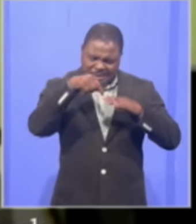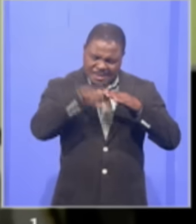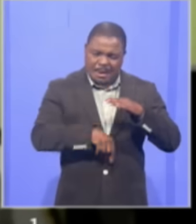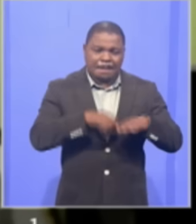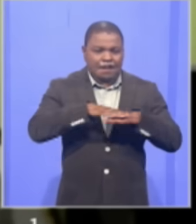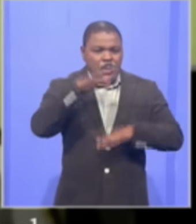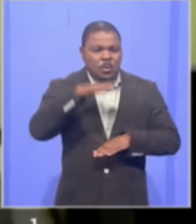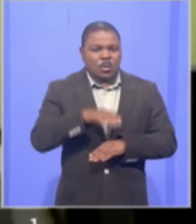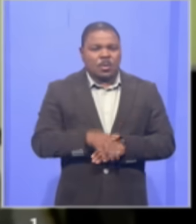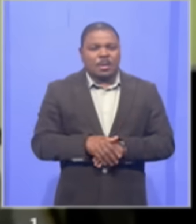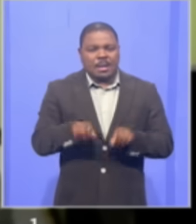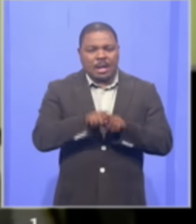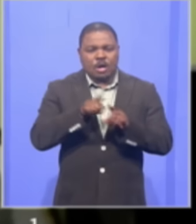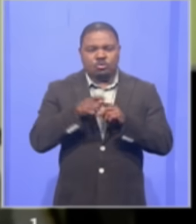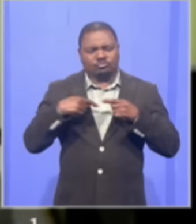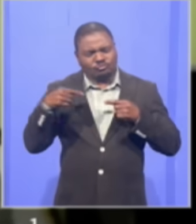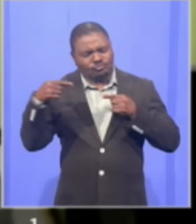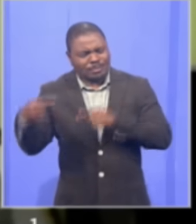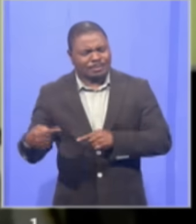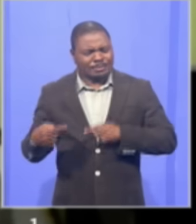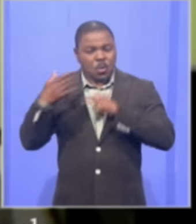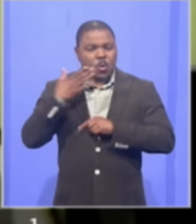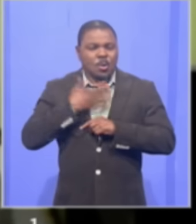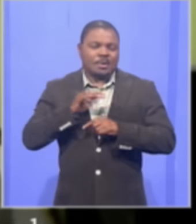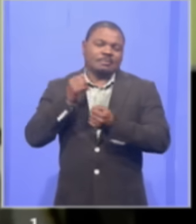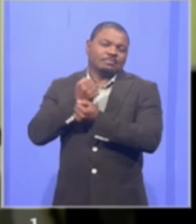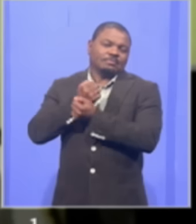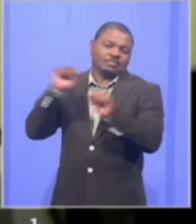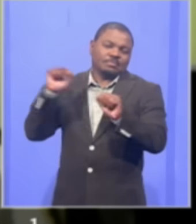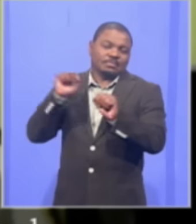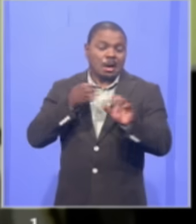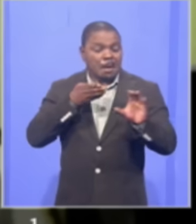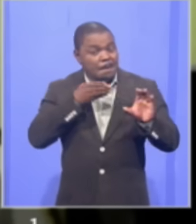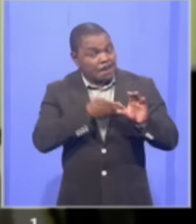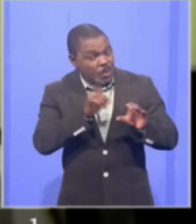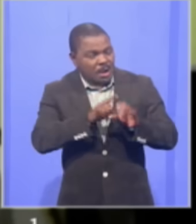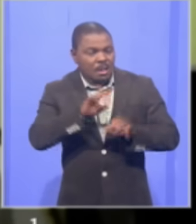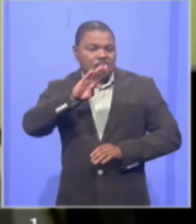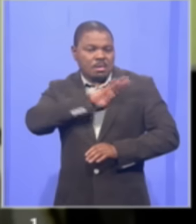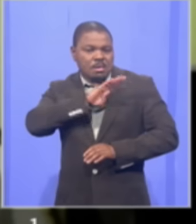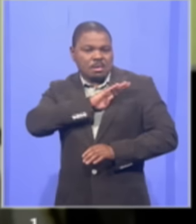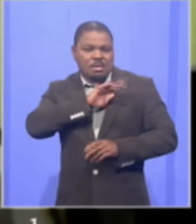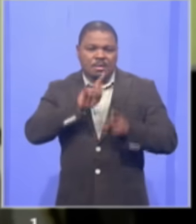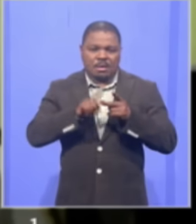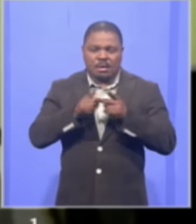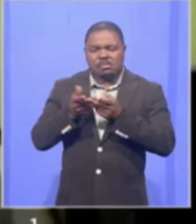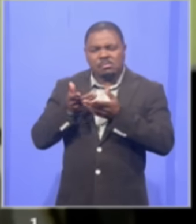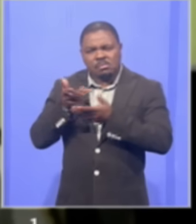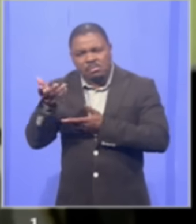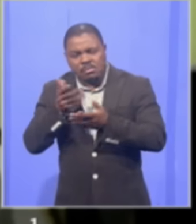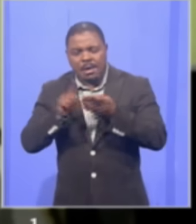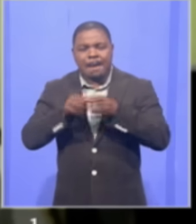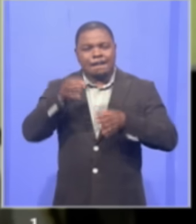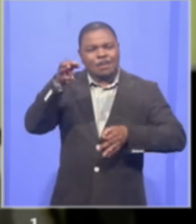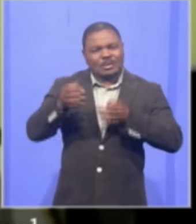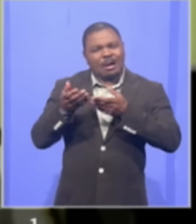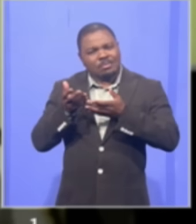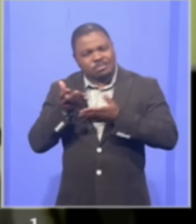a three-pronged struggle which involves military struggle, diplomatic struggle, and political